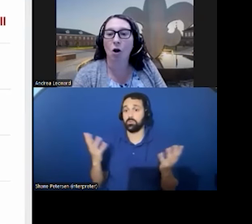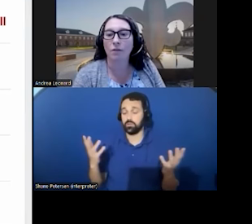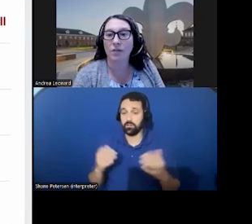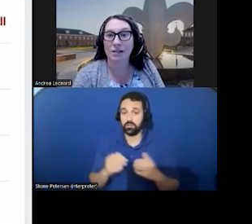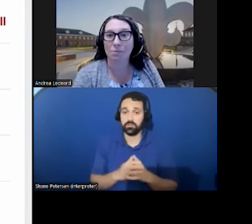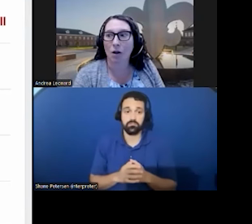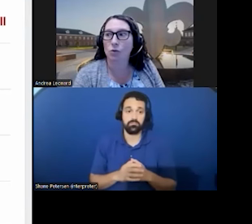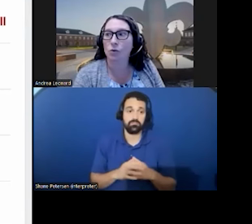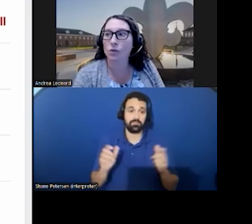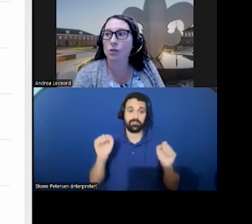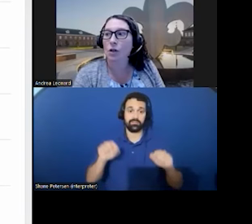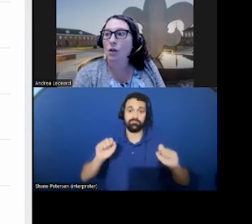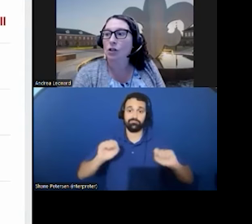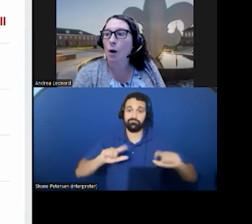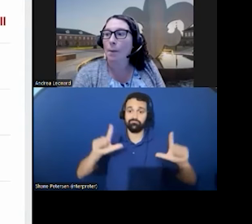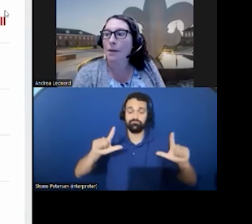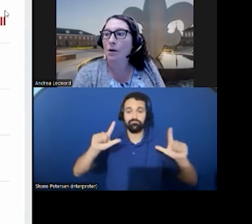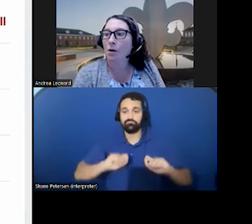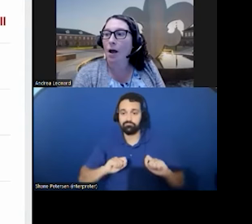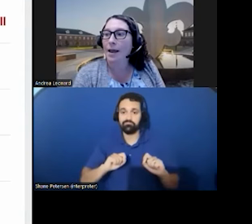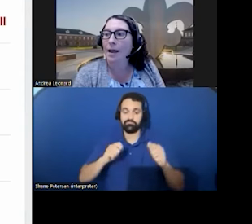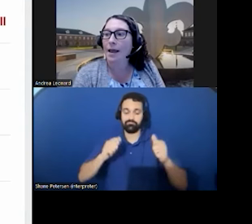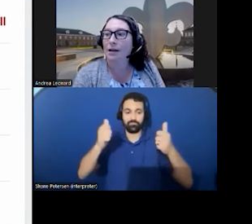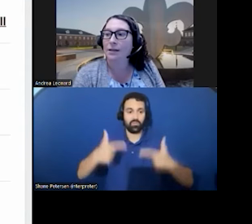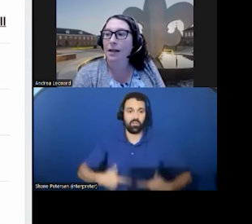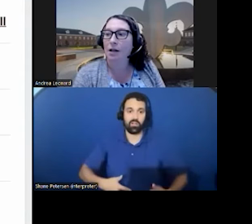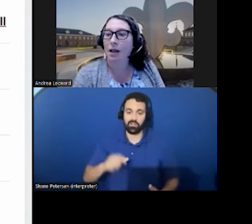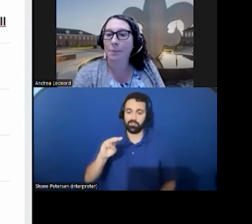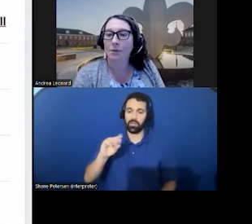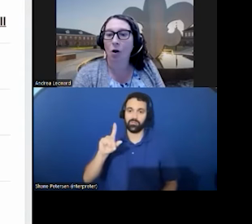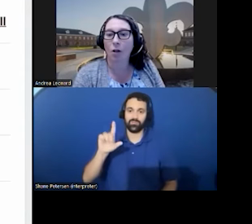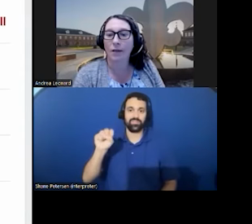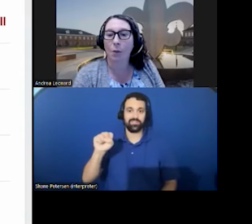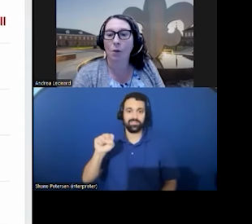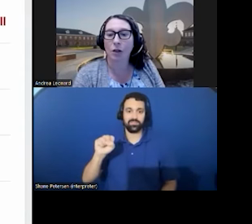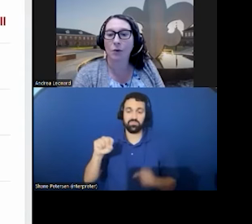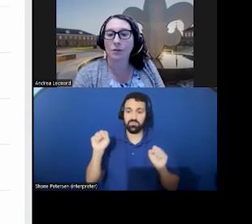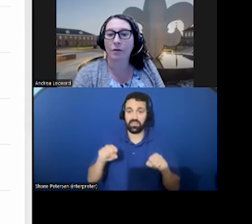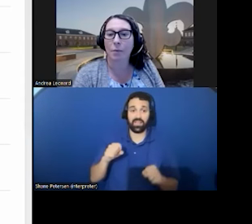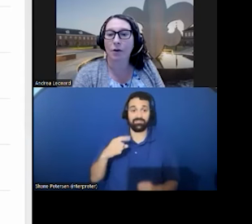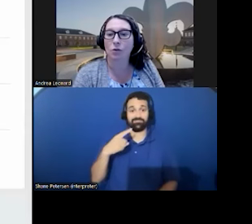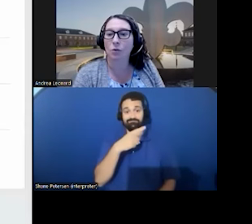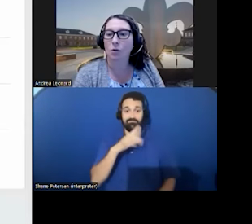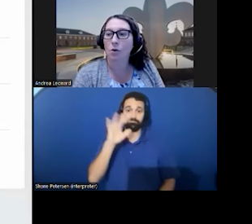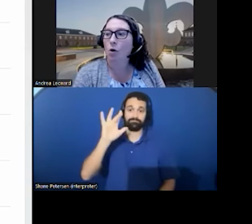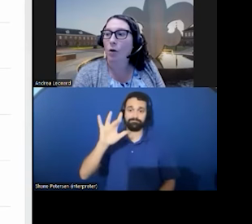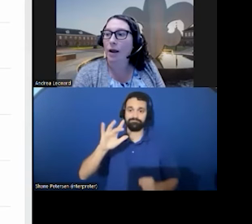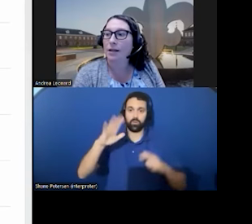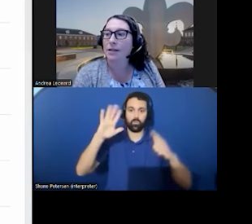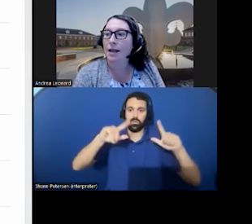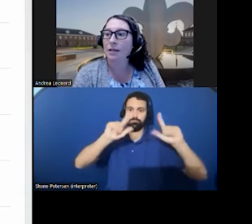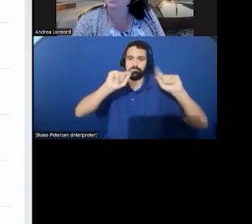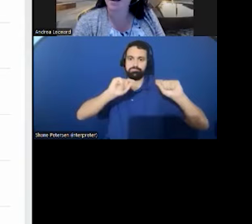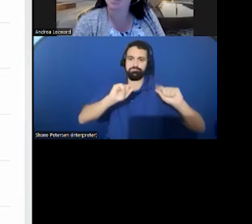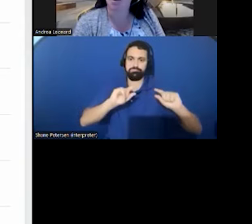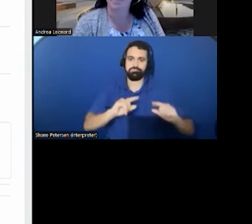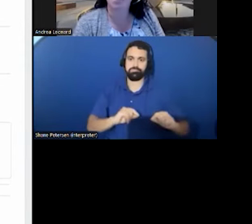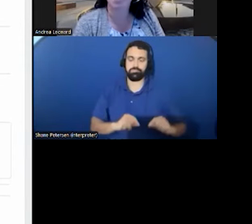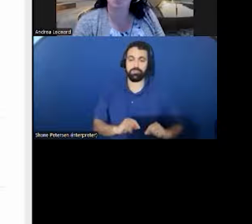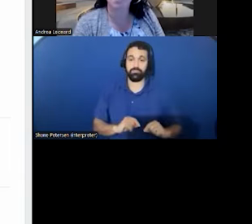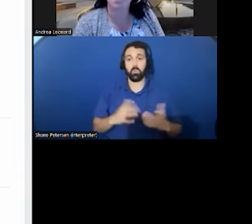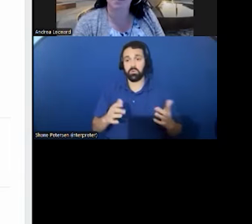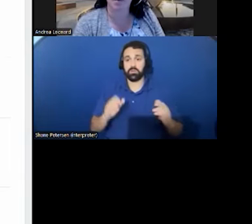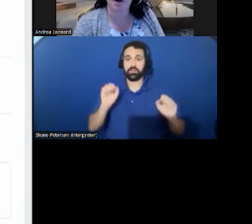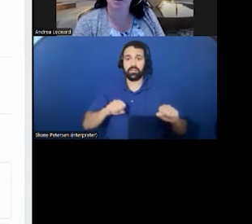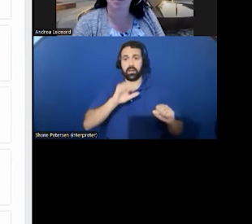closed all of these modules. So up here, I can say collapse all, and that will close every module, or I can say expand all, and that